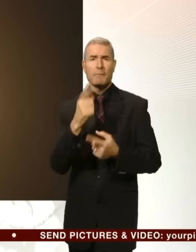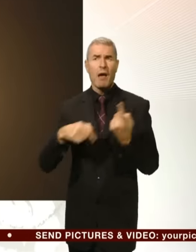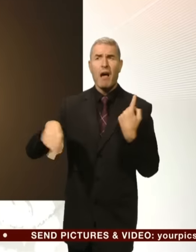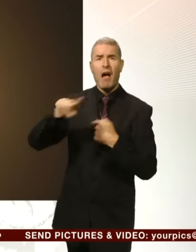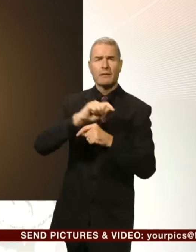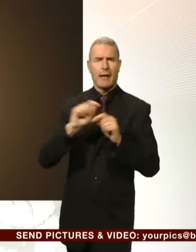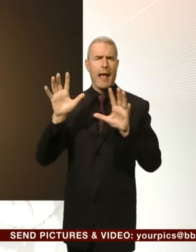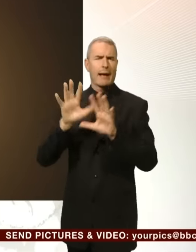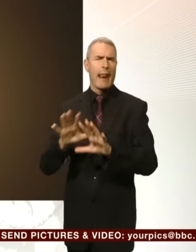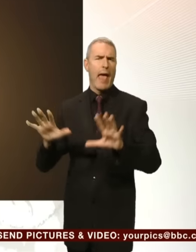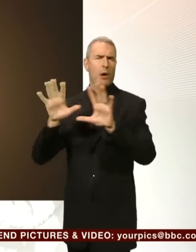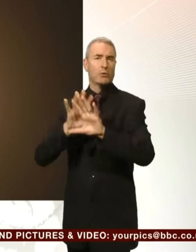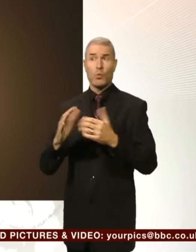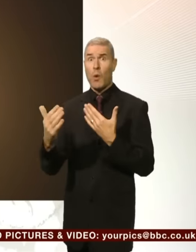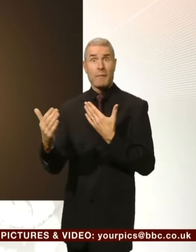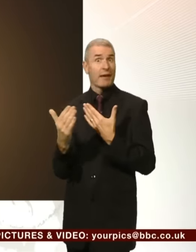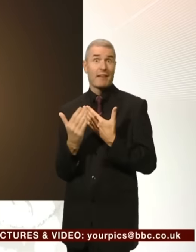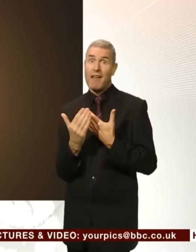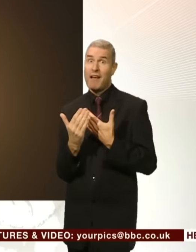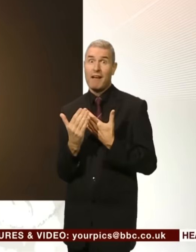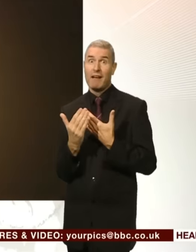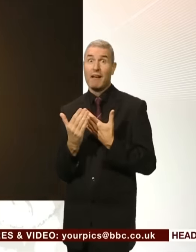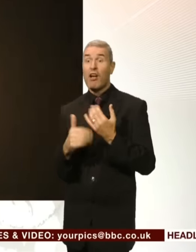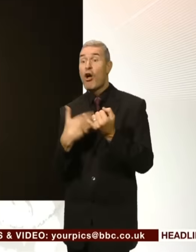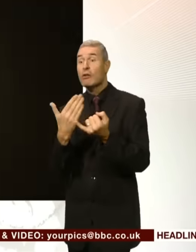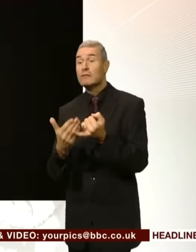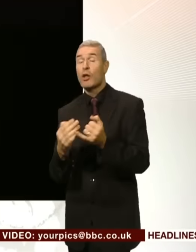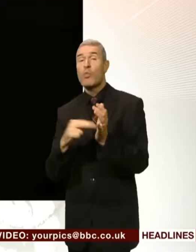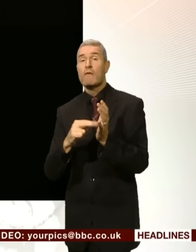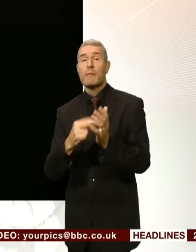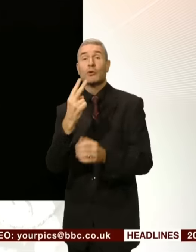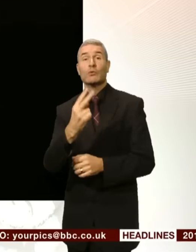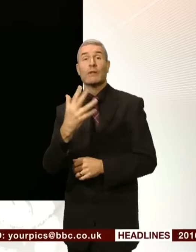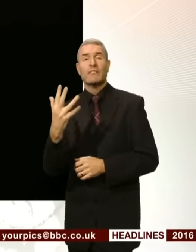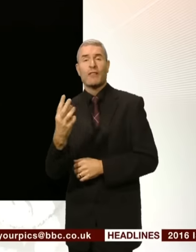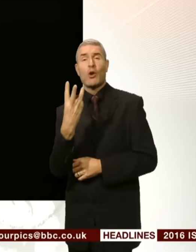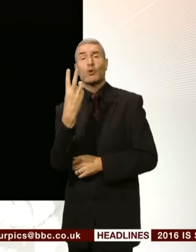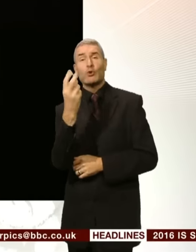us, because the moon won't be this close again until the 25th of November